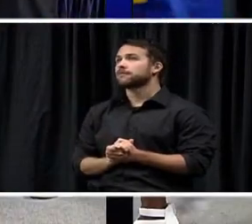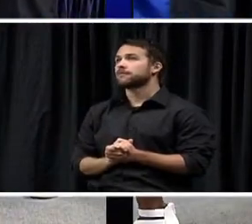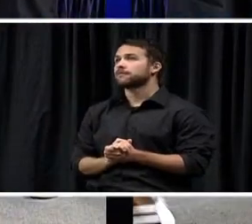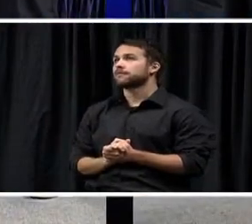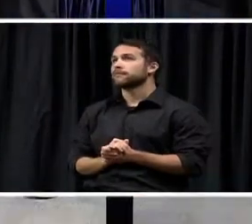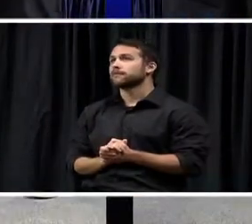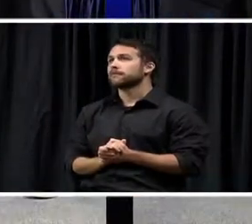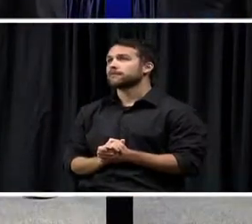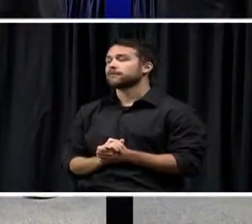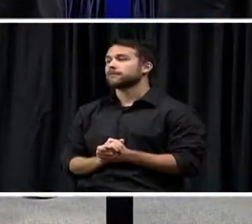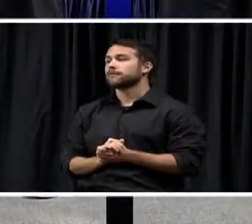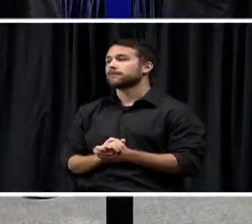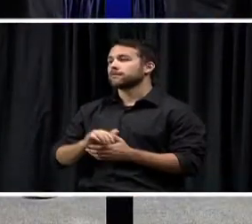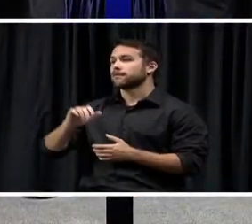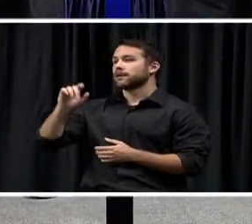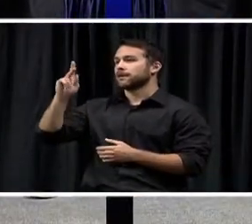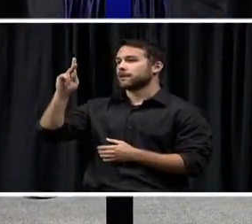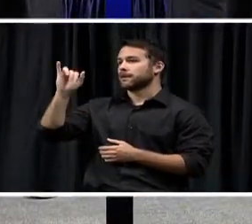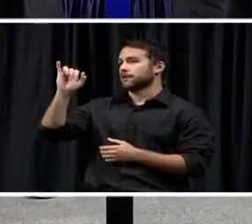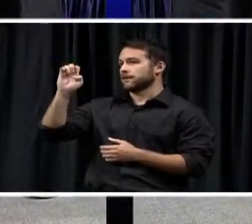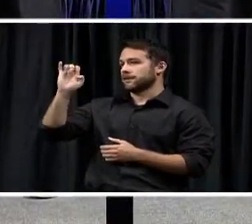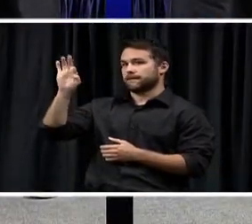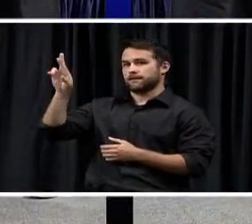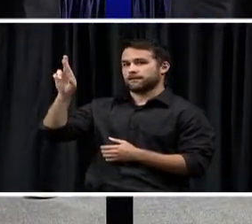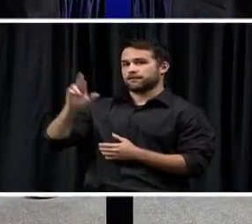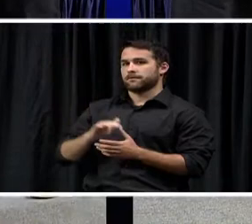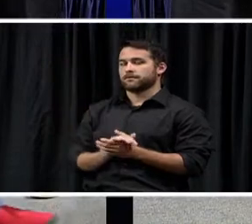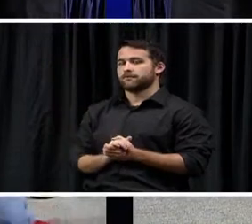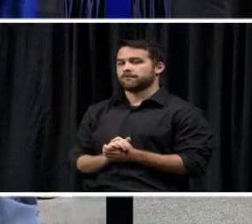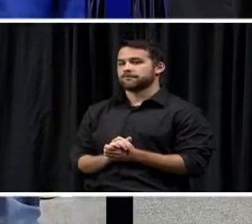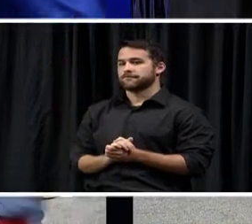McCreary. Kiefer Yufong Lin.